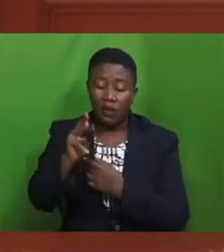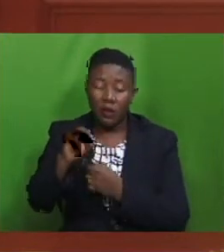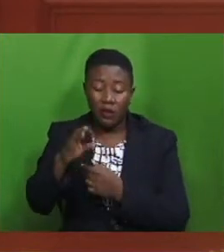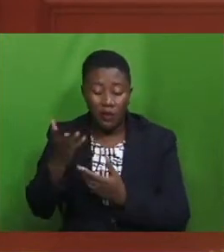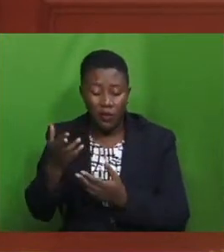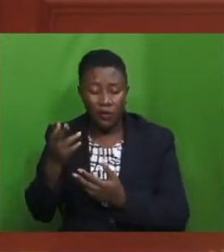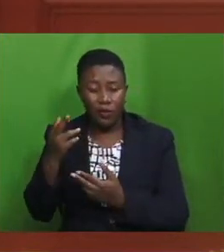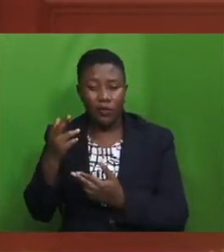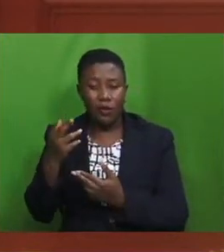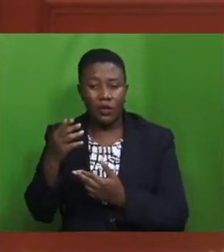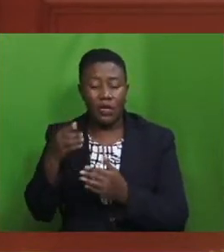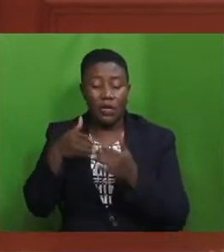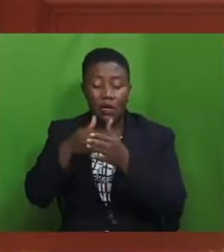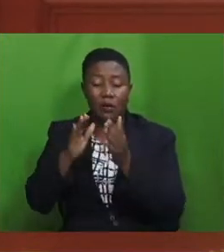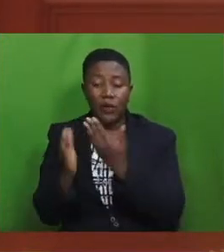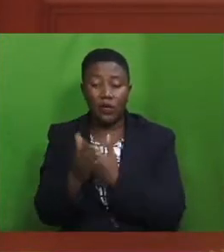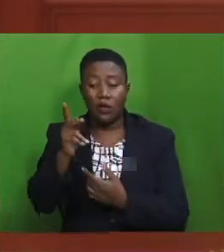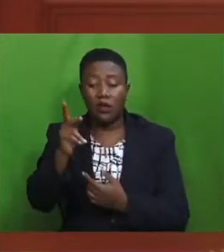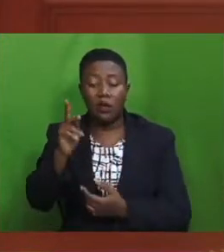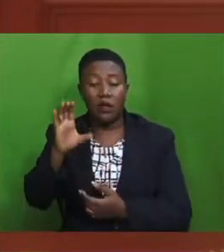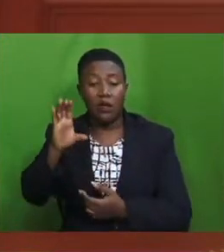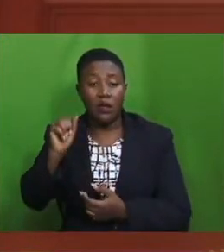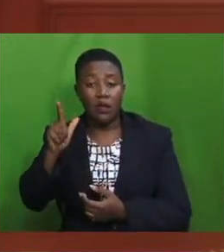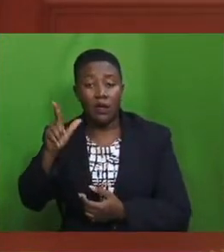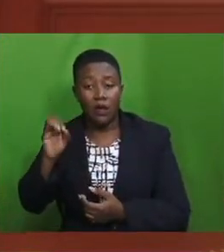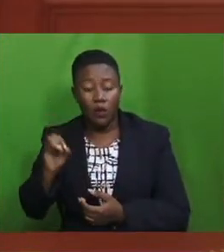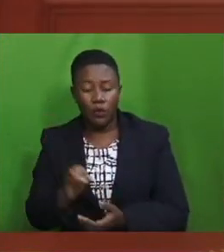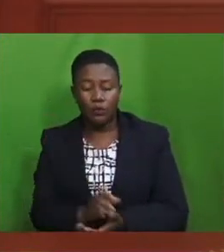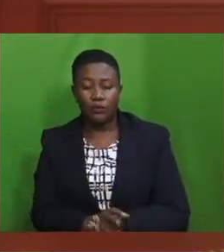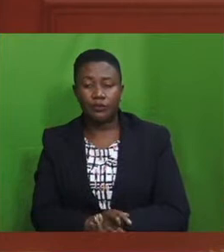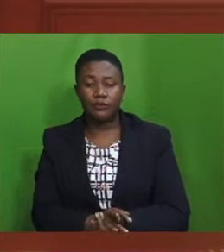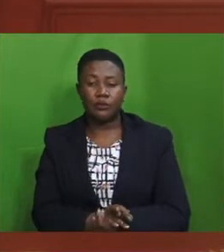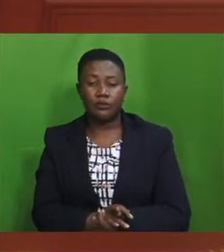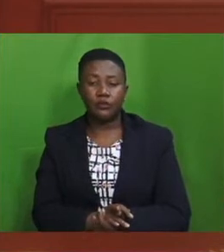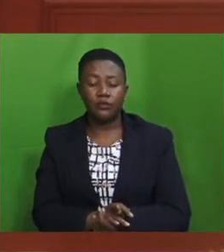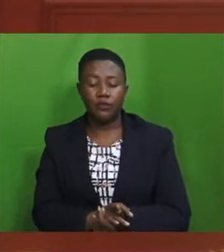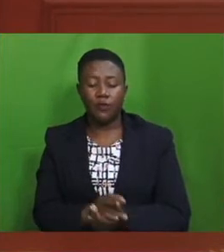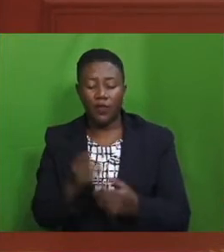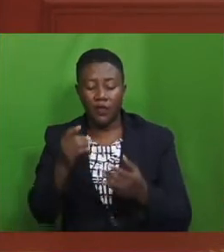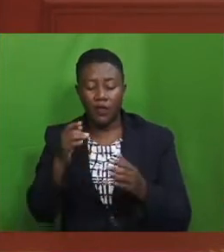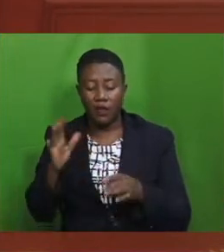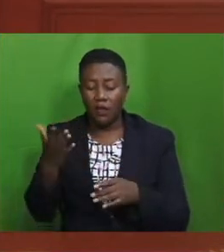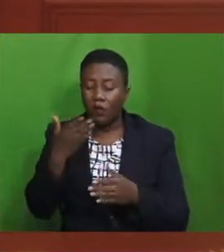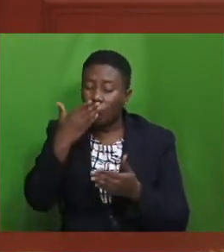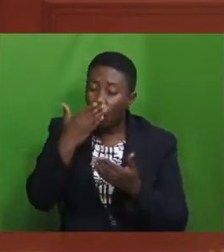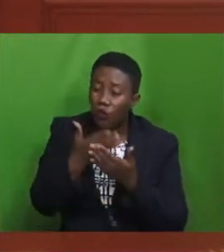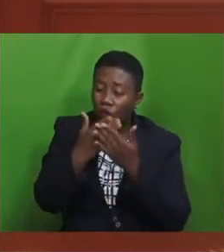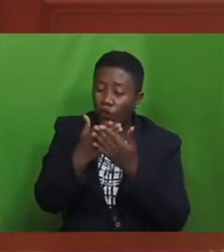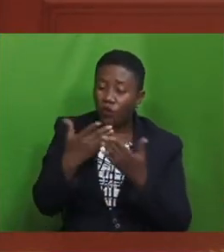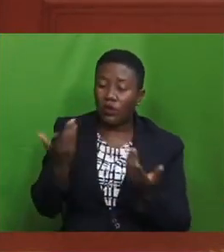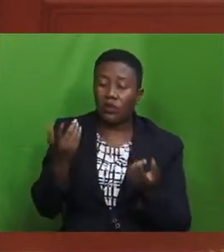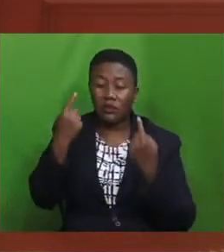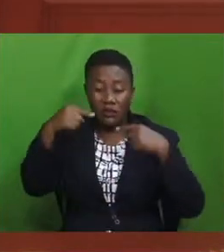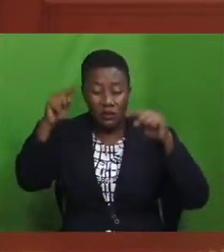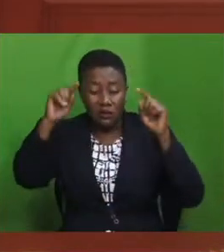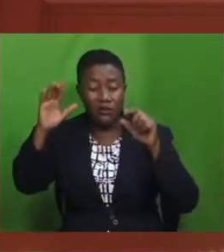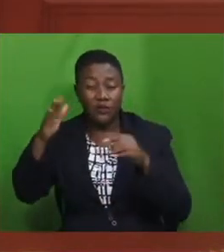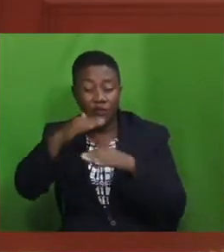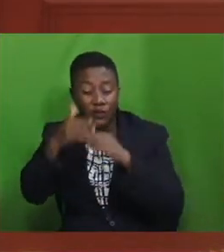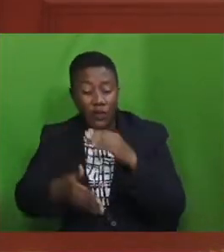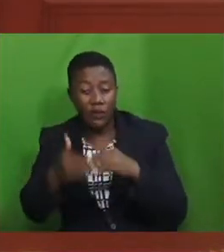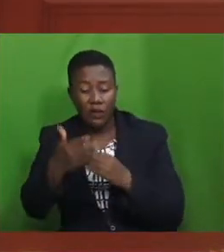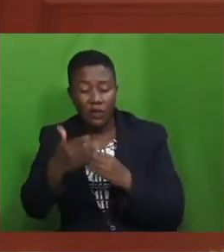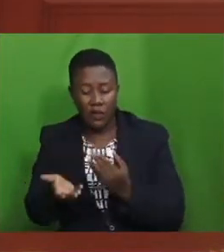by Carlo, table to get the correct name, following the successful completion of the mission. So the Minister of Finance, I'm challenging